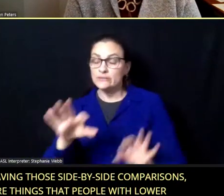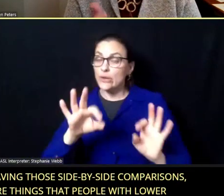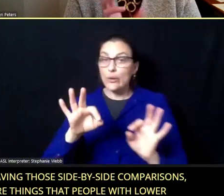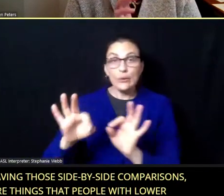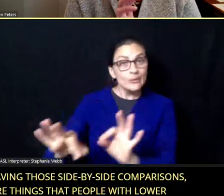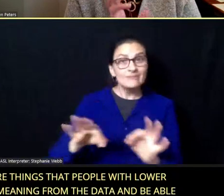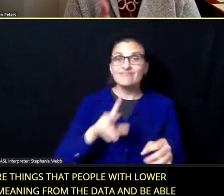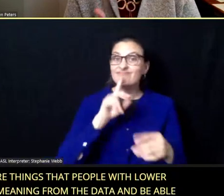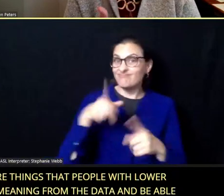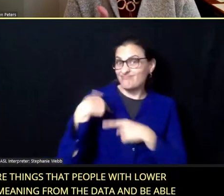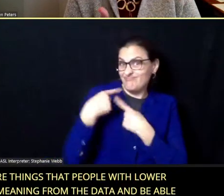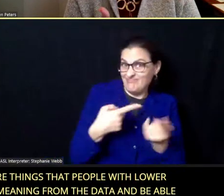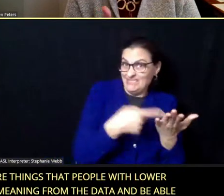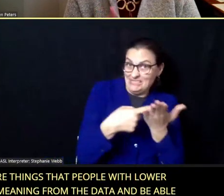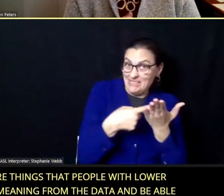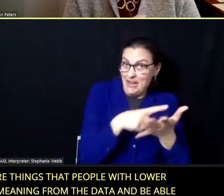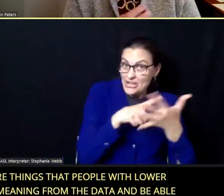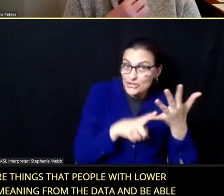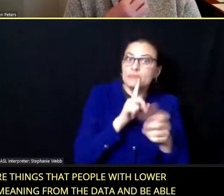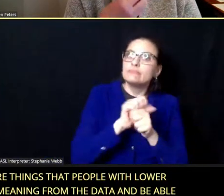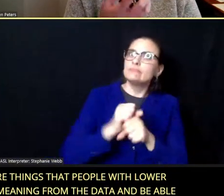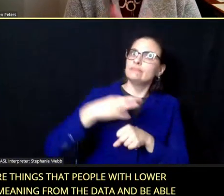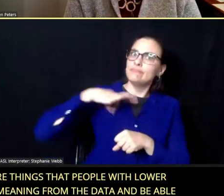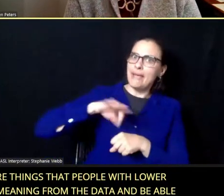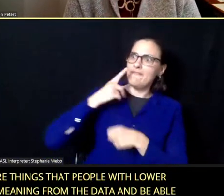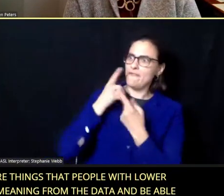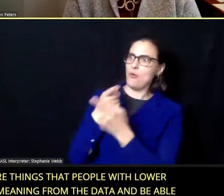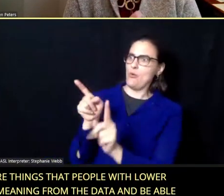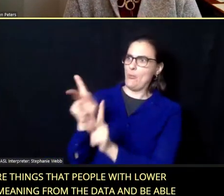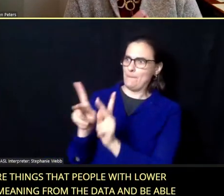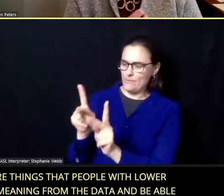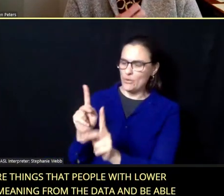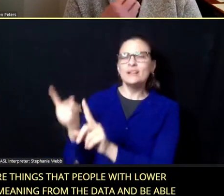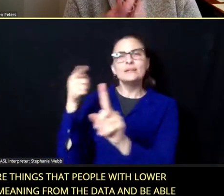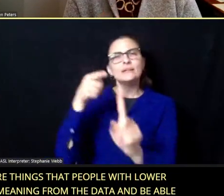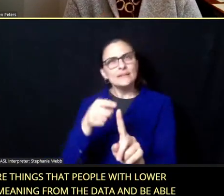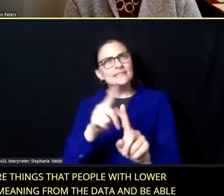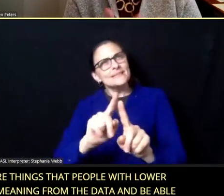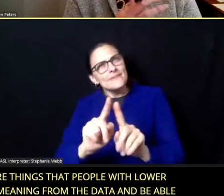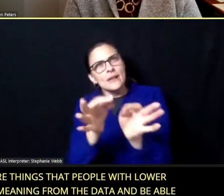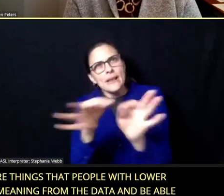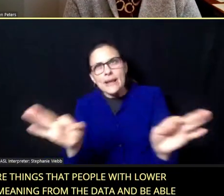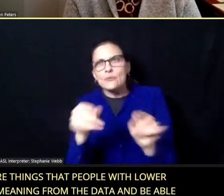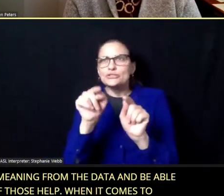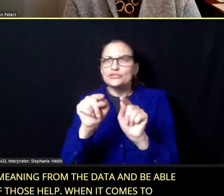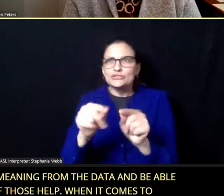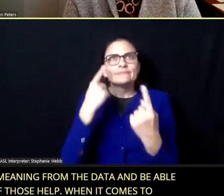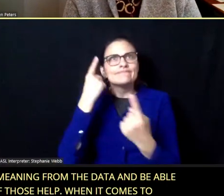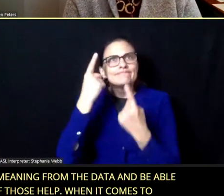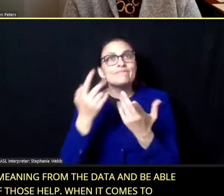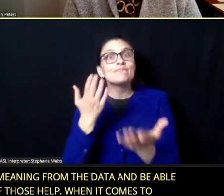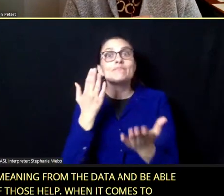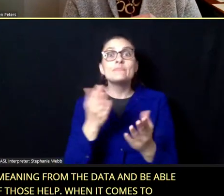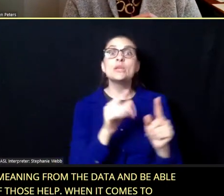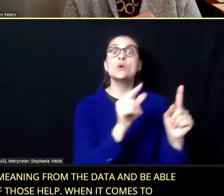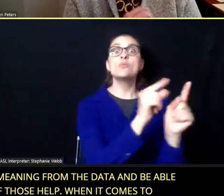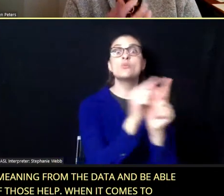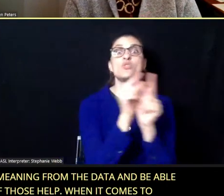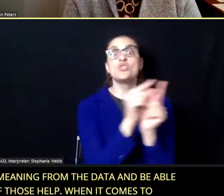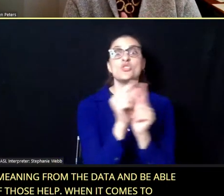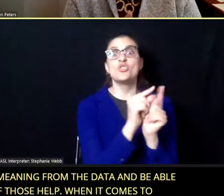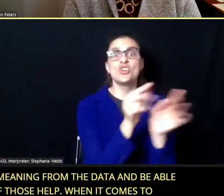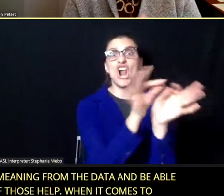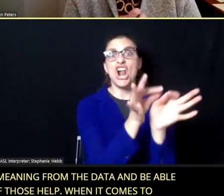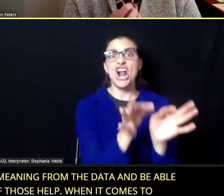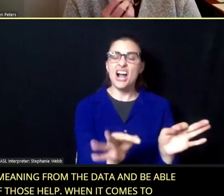look extremely carefully at the words, of course. Maybe using fewer words, using more visuals as opposed to words,